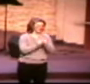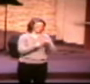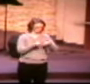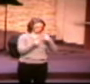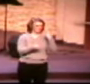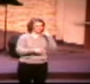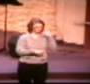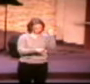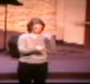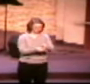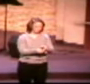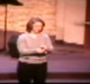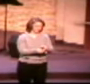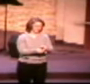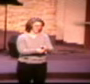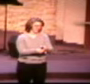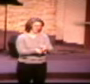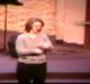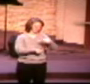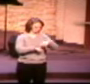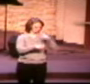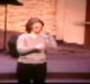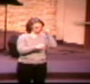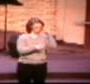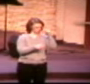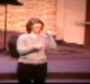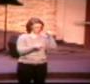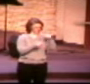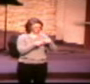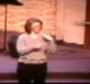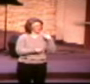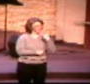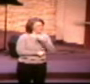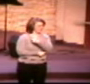appropriate. It's an occasion to remind ourselves that we